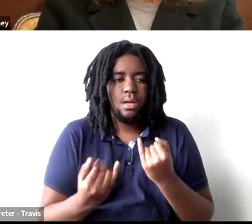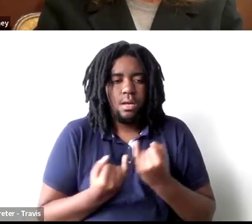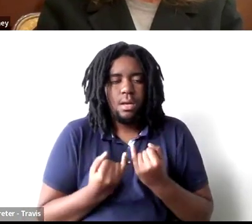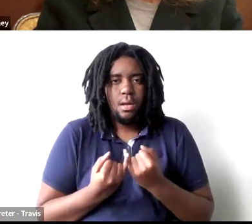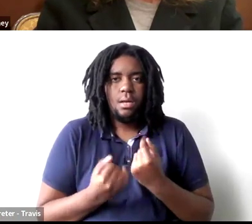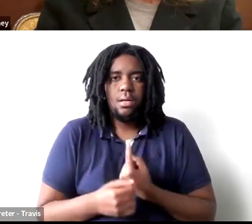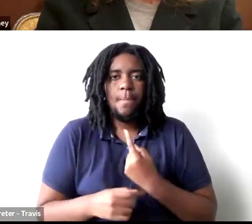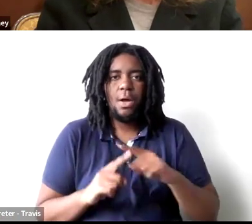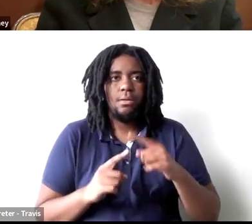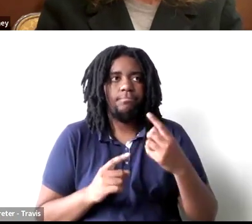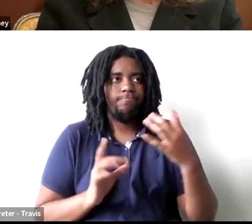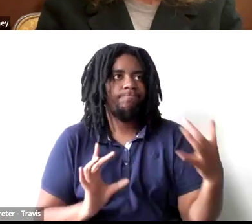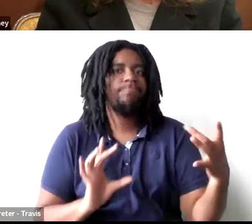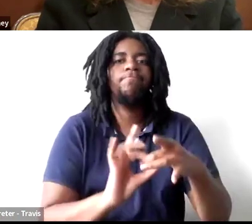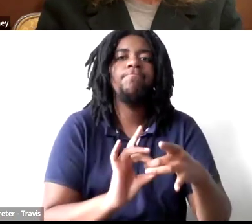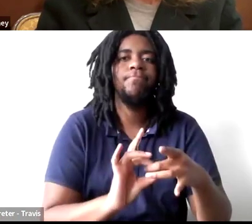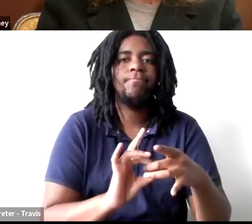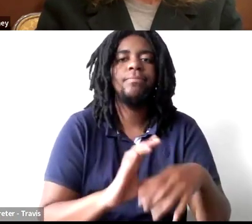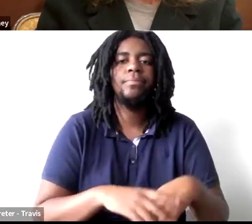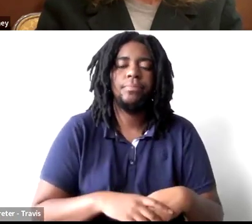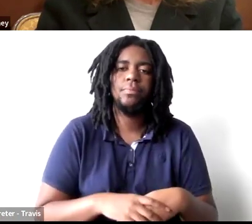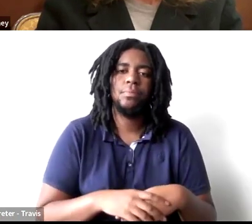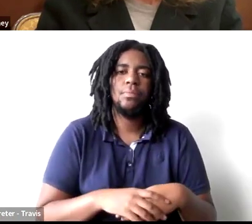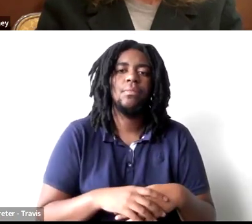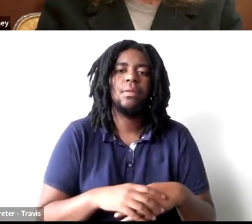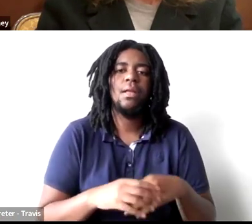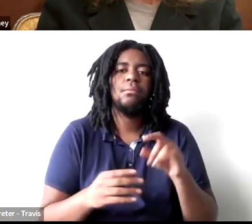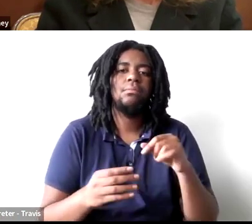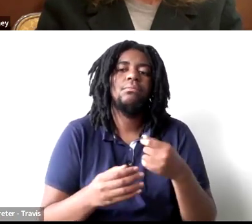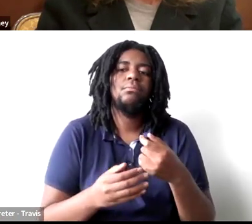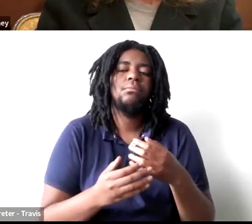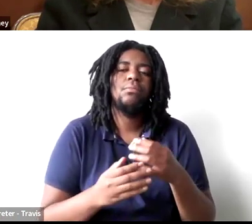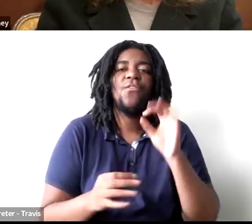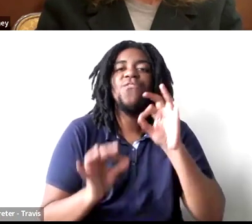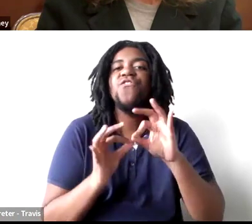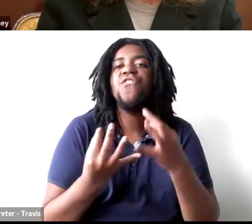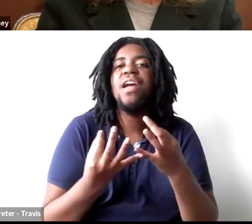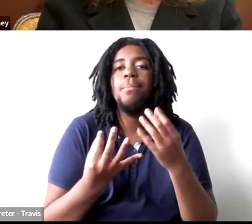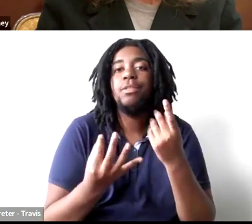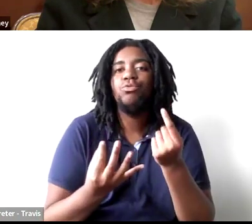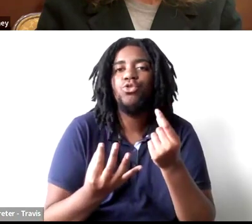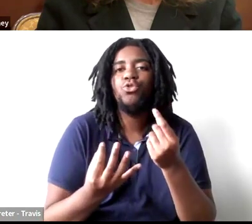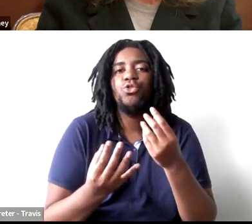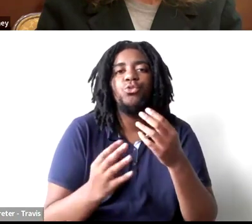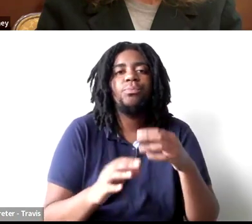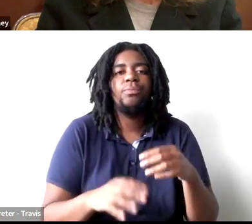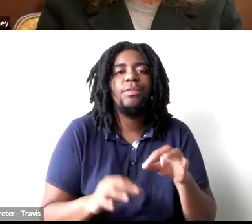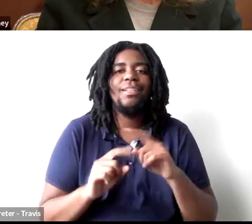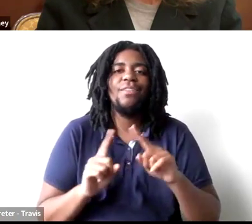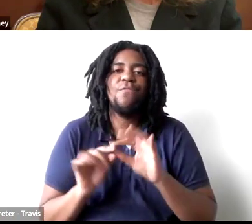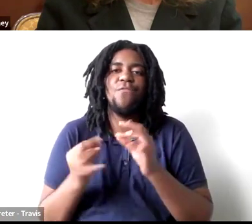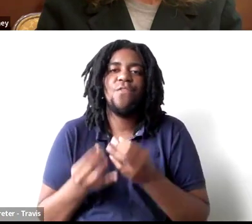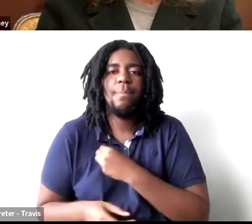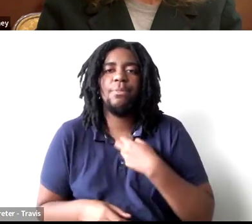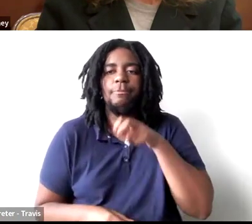families to begin to document their families through these albums and through exchange. Very